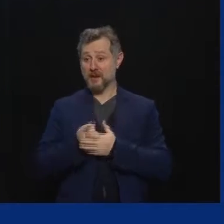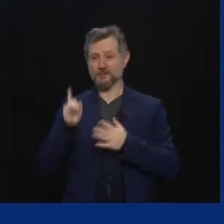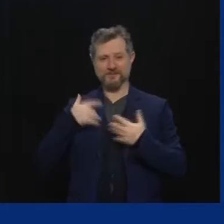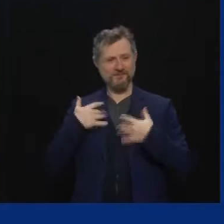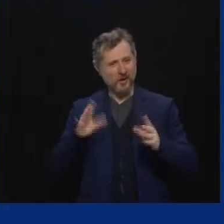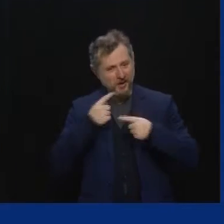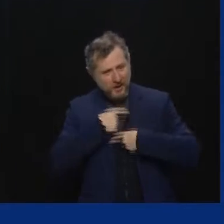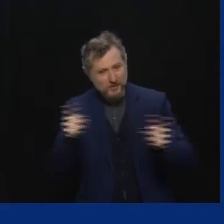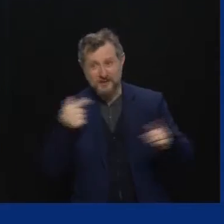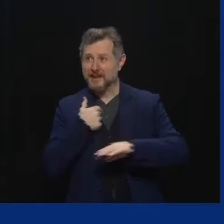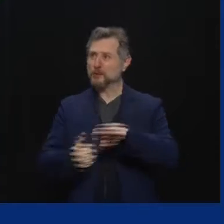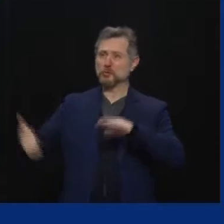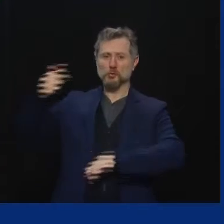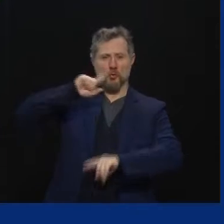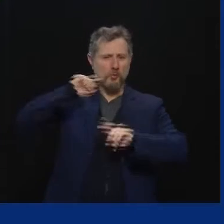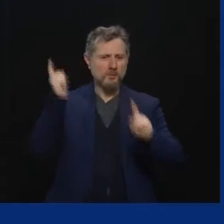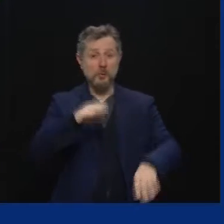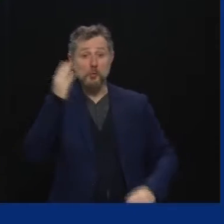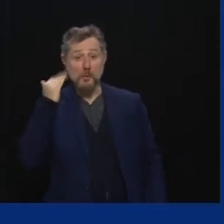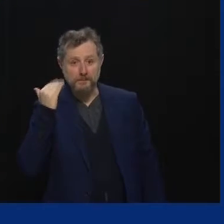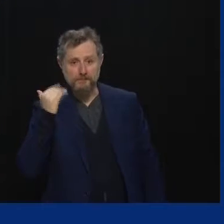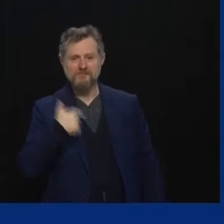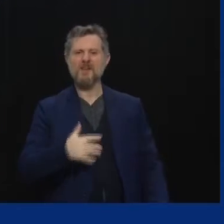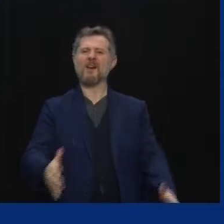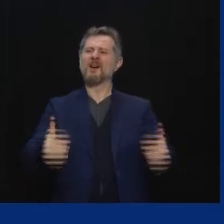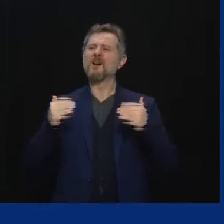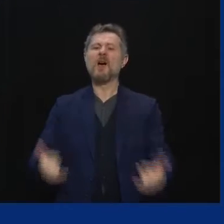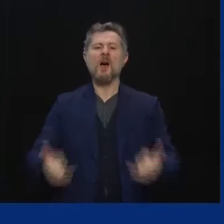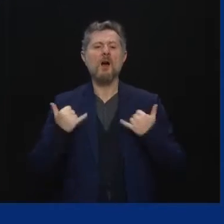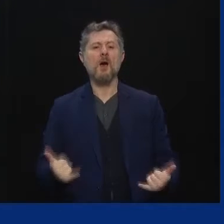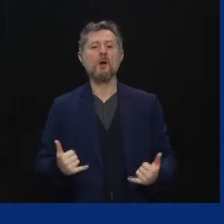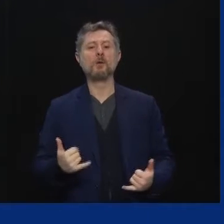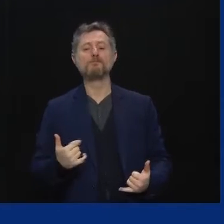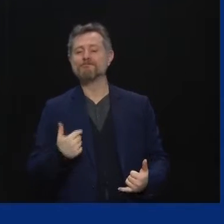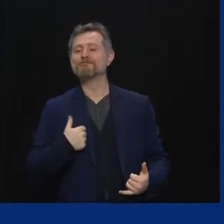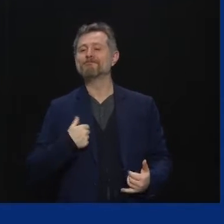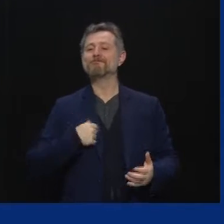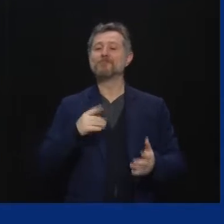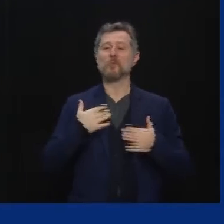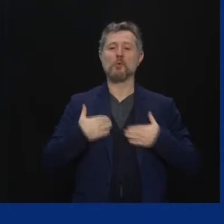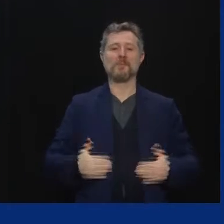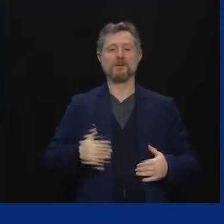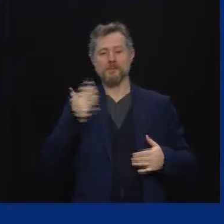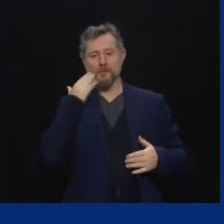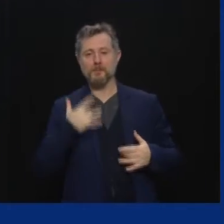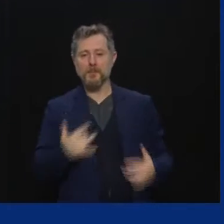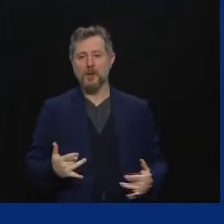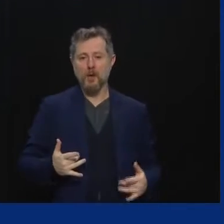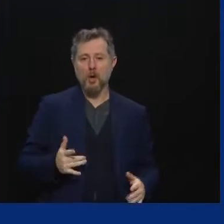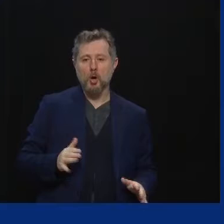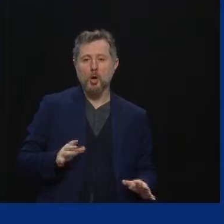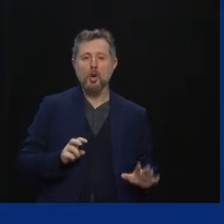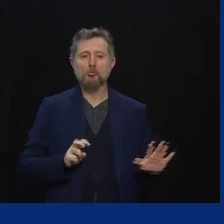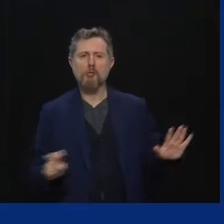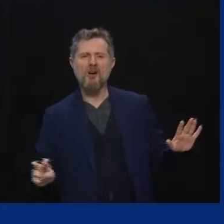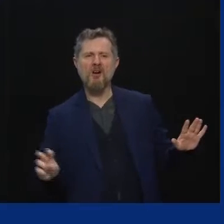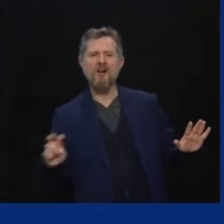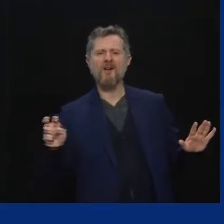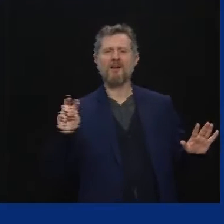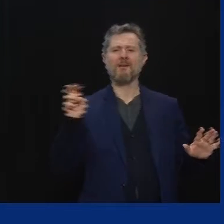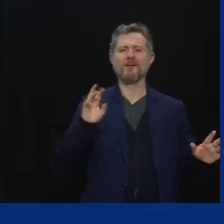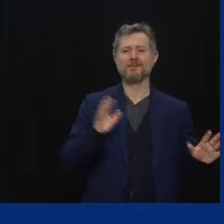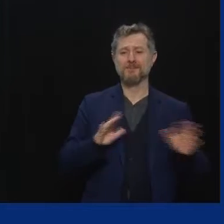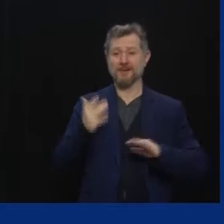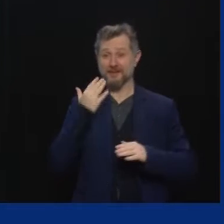have steps taken now, because we know human nature. People were looking forward to traveling. They traveled a great deal during the Thanksgiving